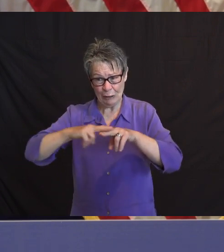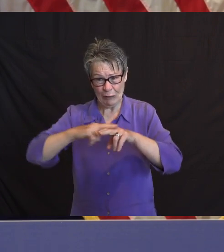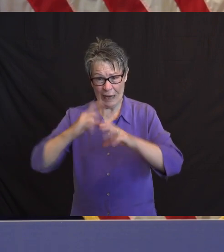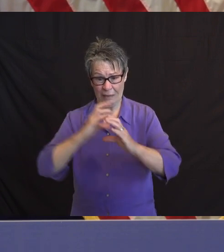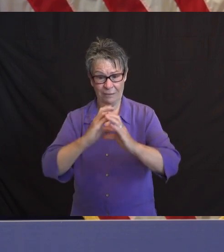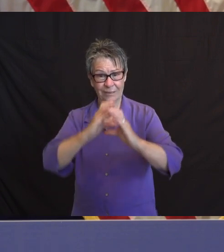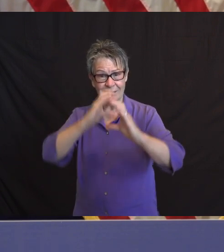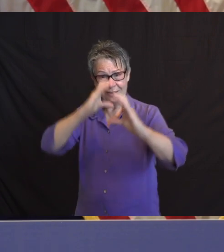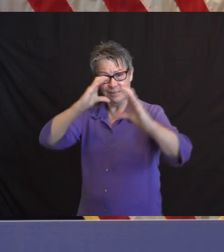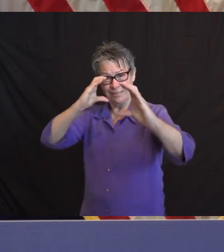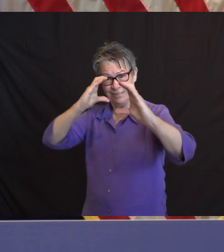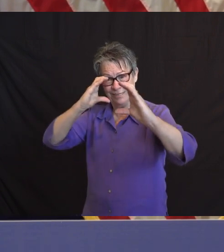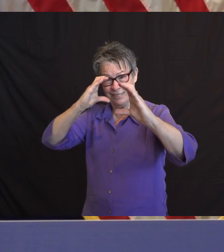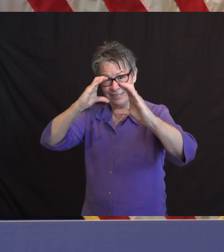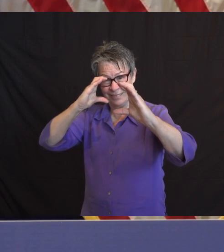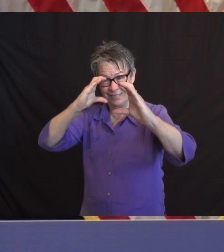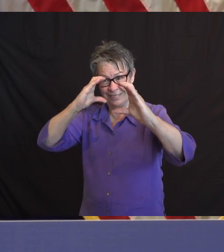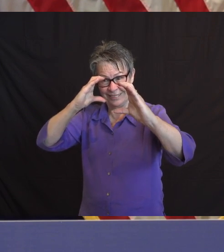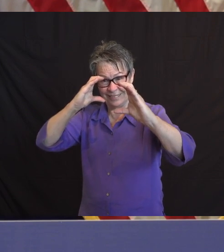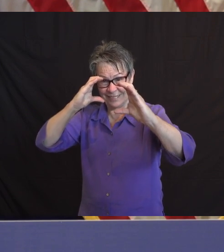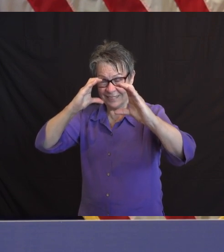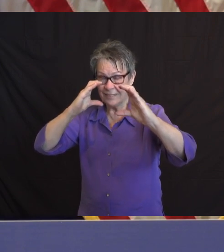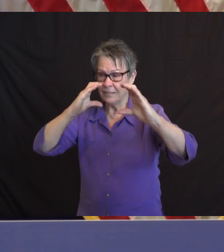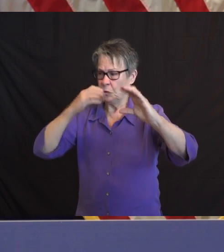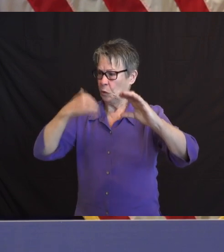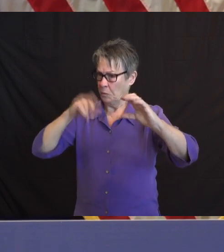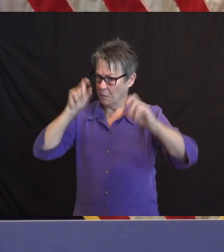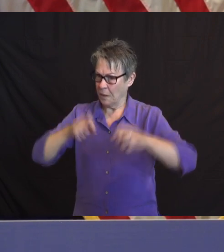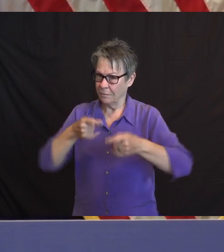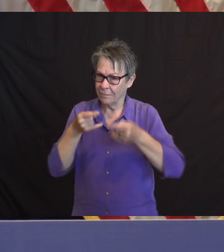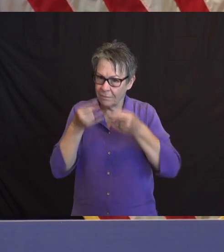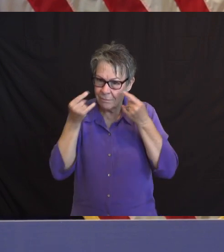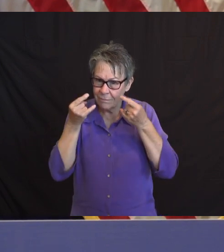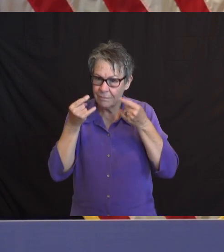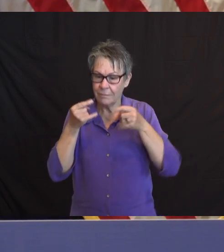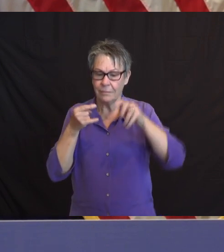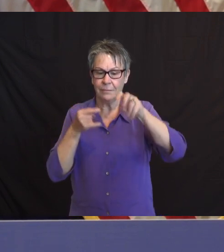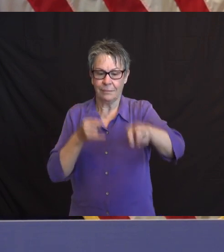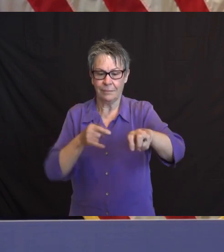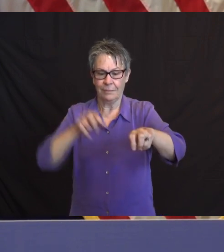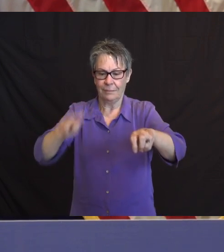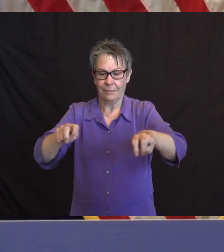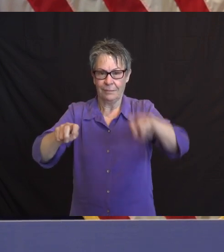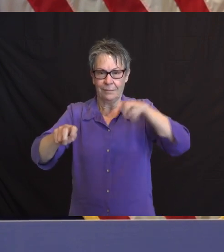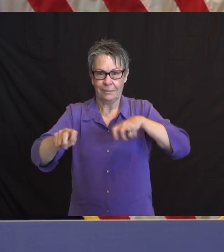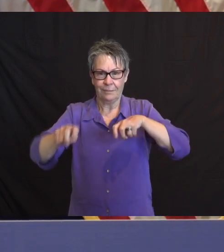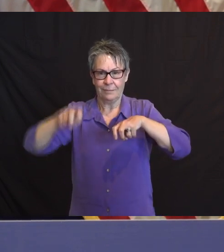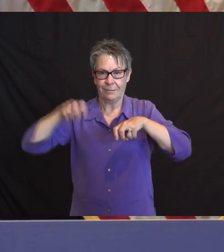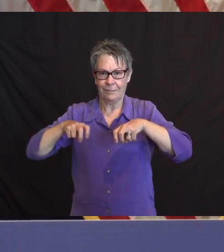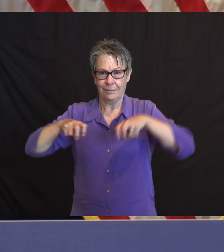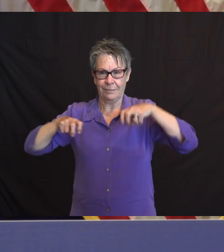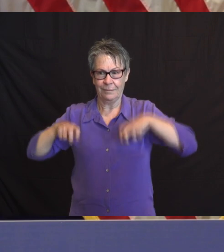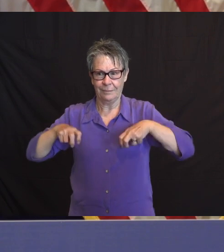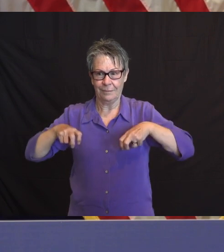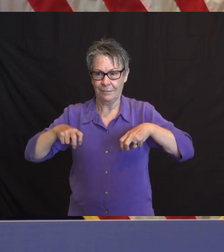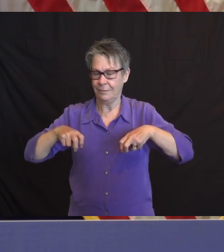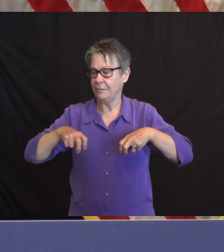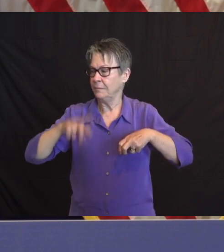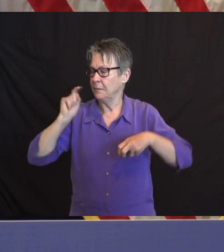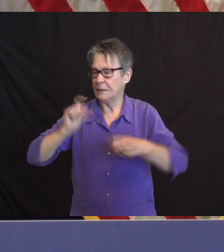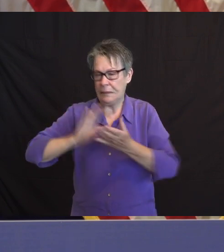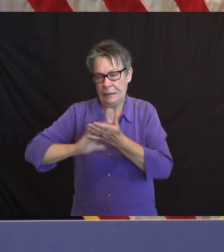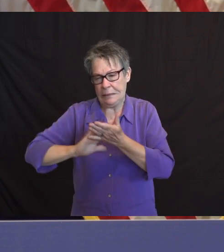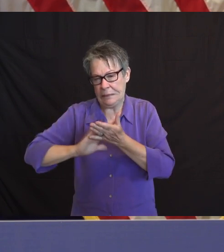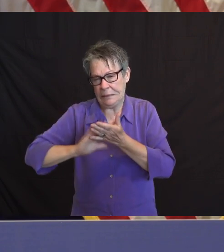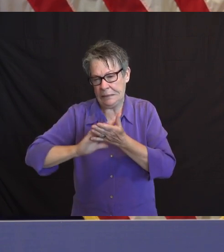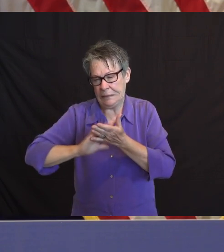face coverings, social distancing, and hygiene. And I would guess there will be hiccups as the state gets back